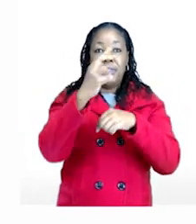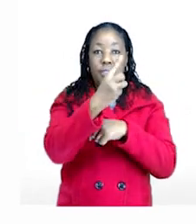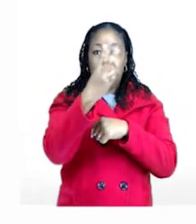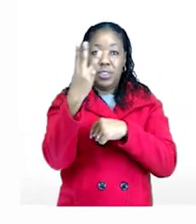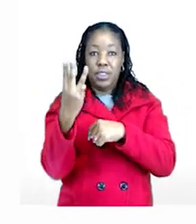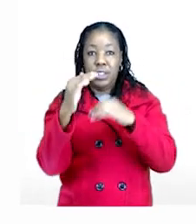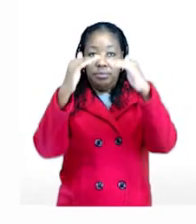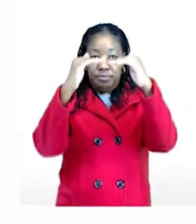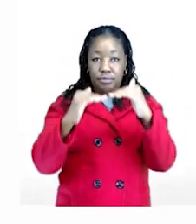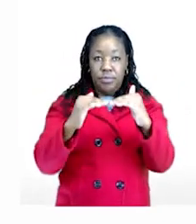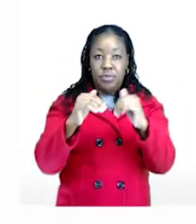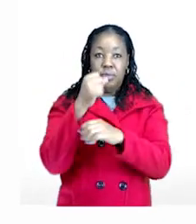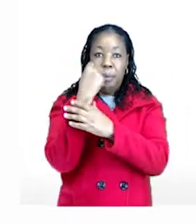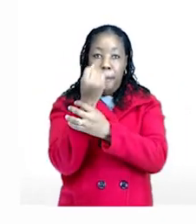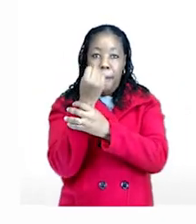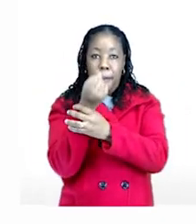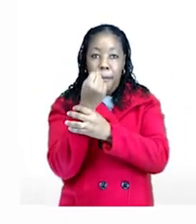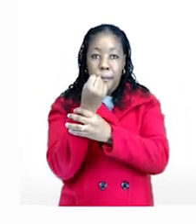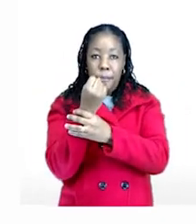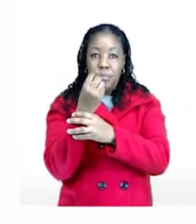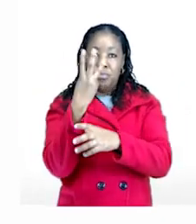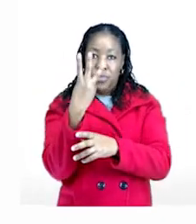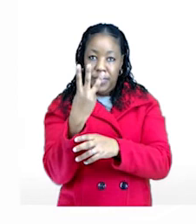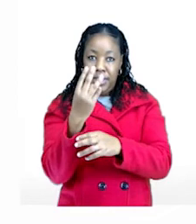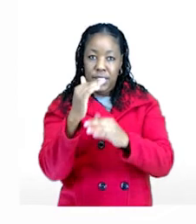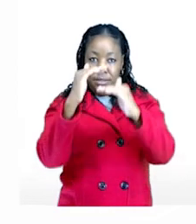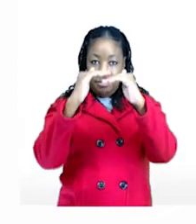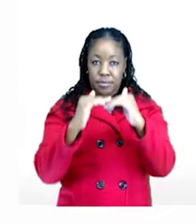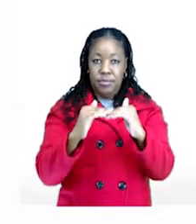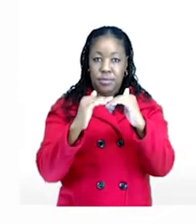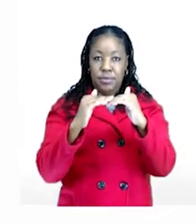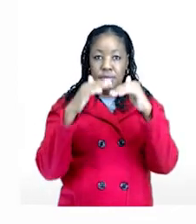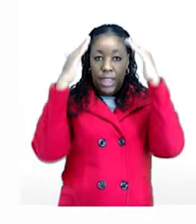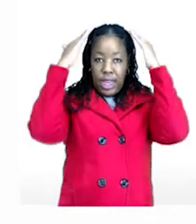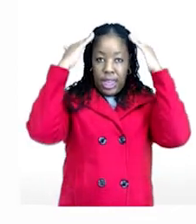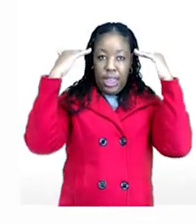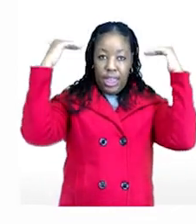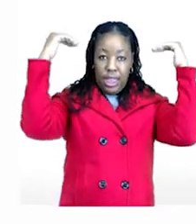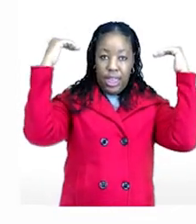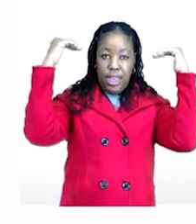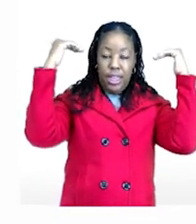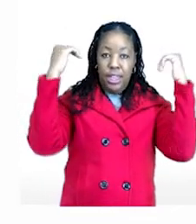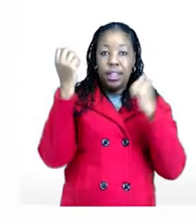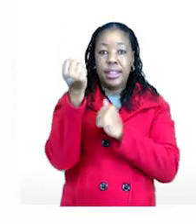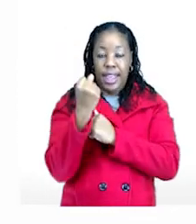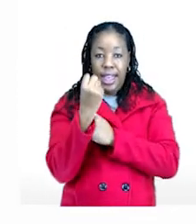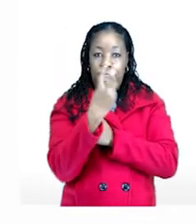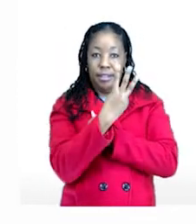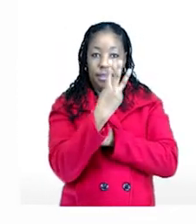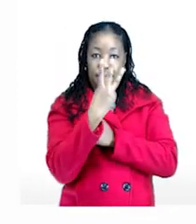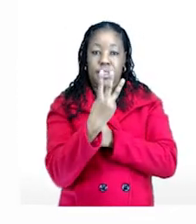have 3 balls. And in the last row, which is the 4th row, we have 3